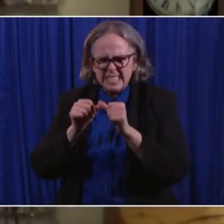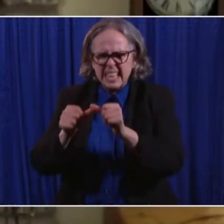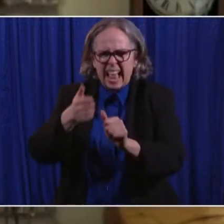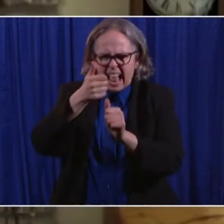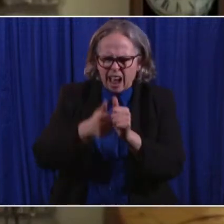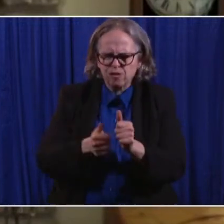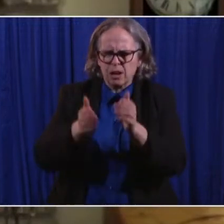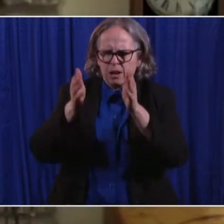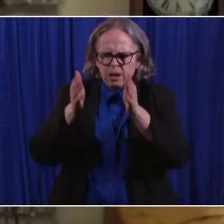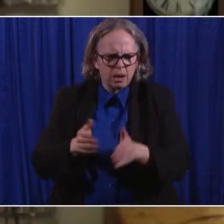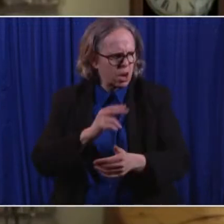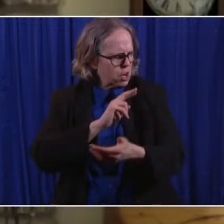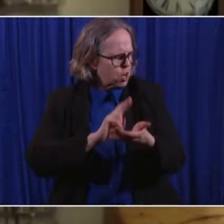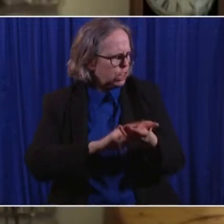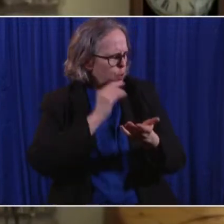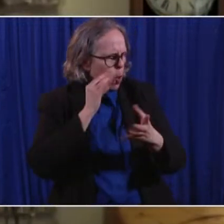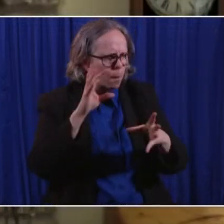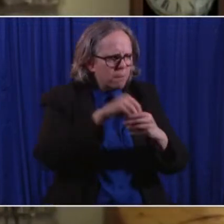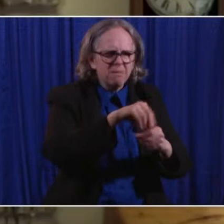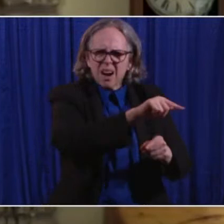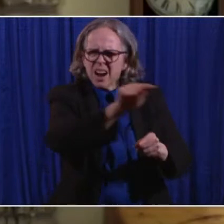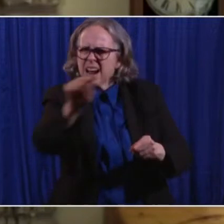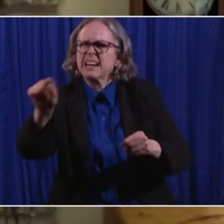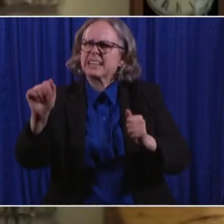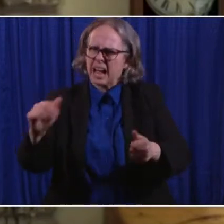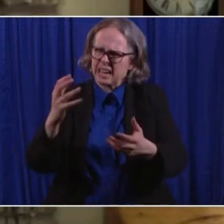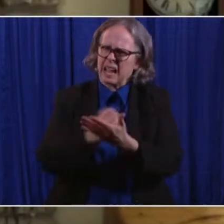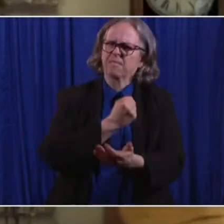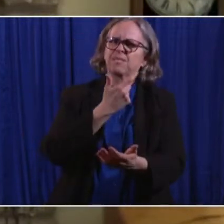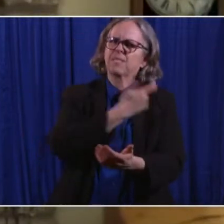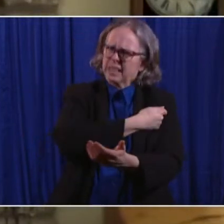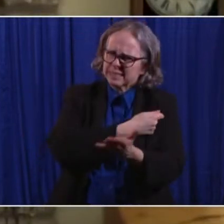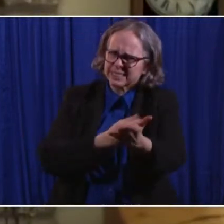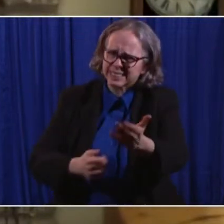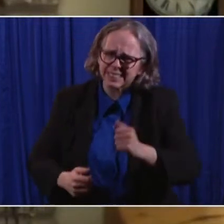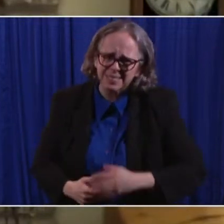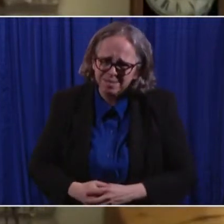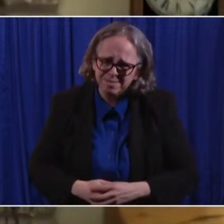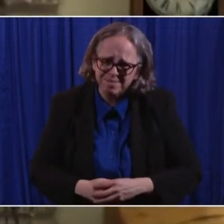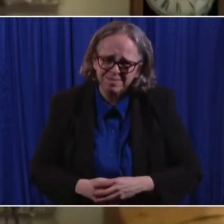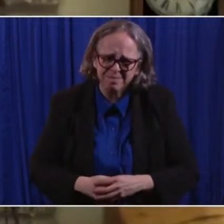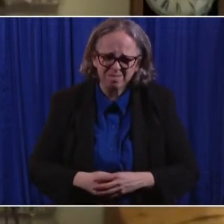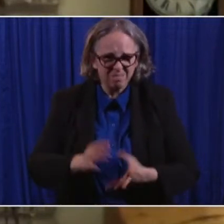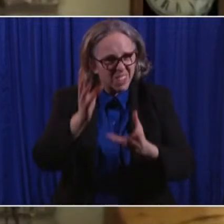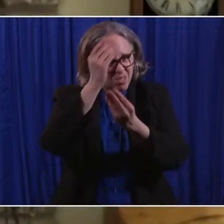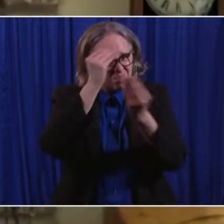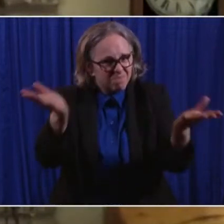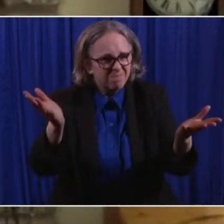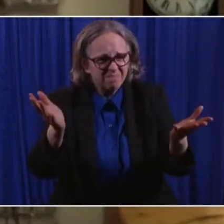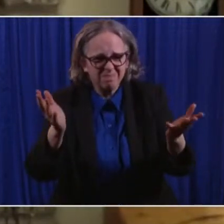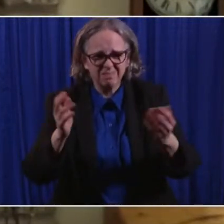we want to make sure that we continue to be able to vaccinate anybody in that nursing home, employee or a